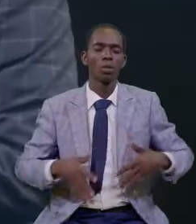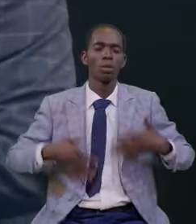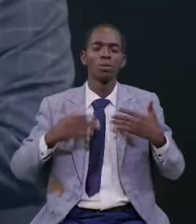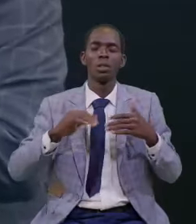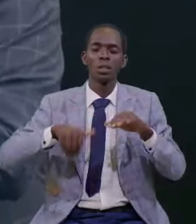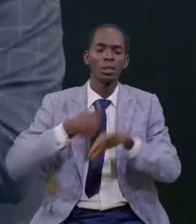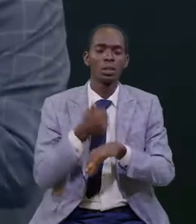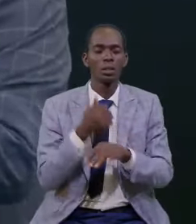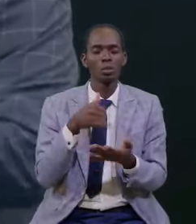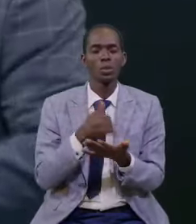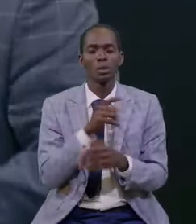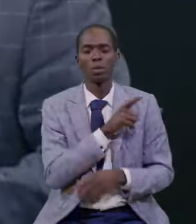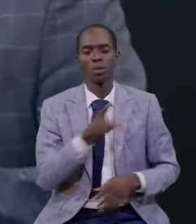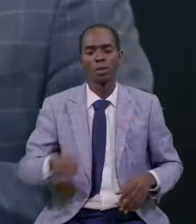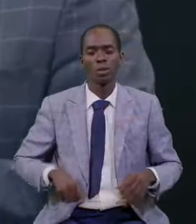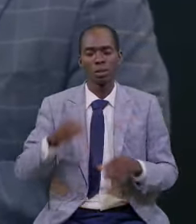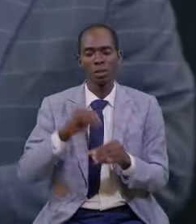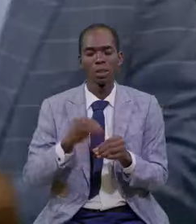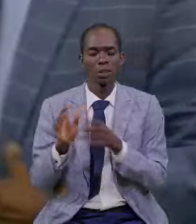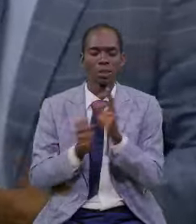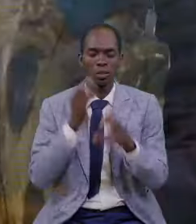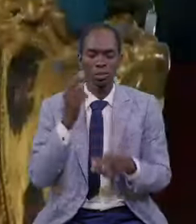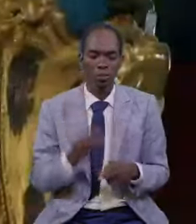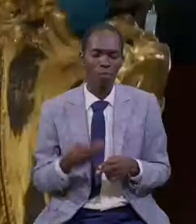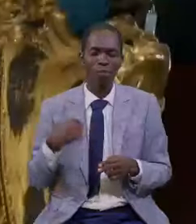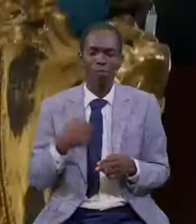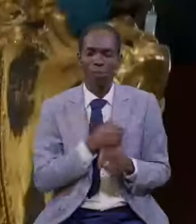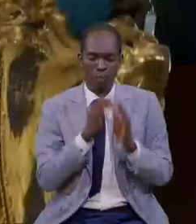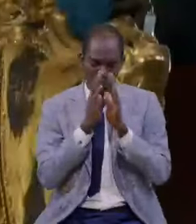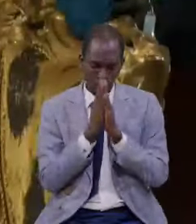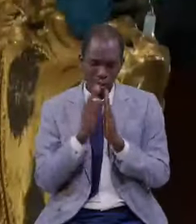in Jesus' name we pray.